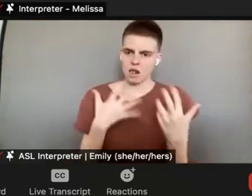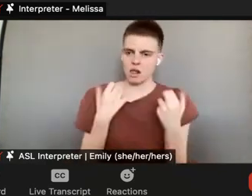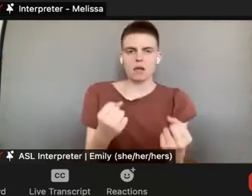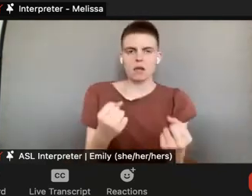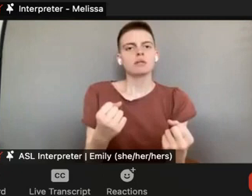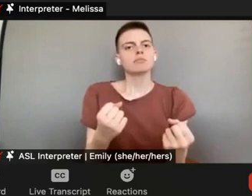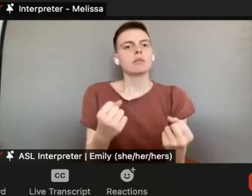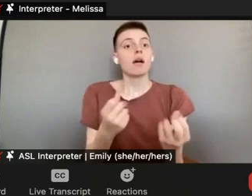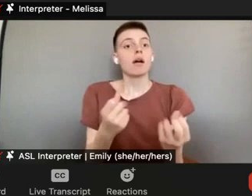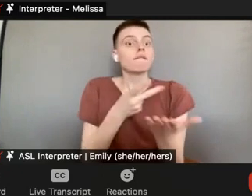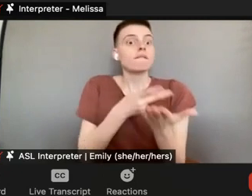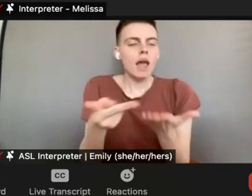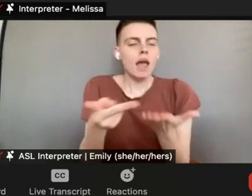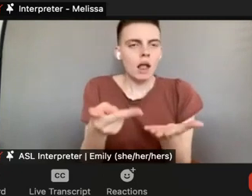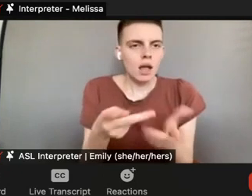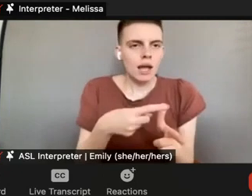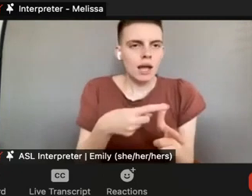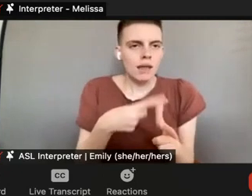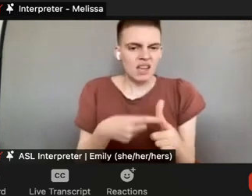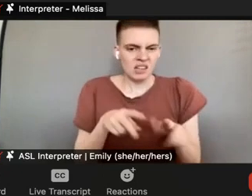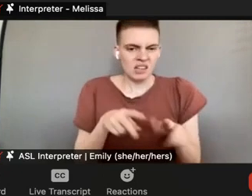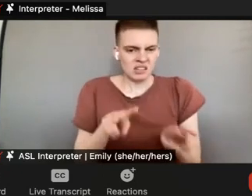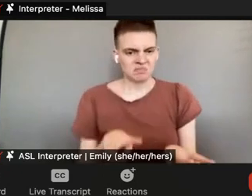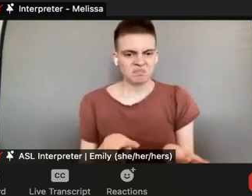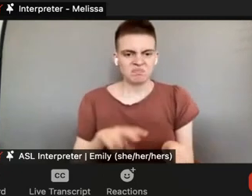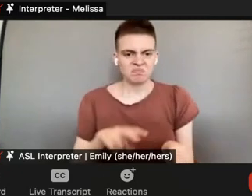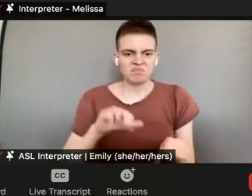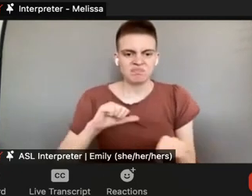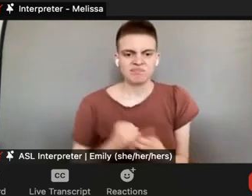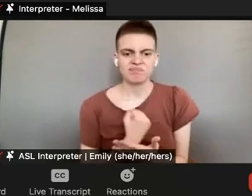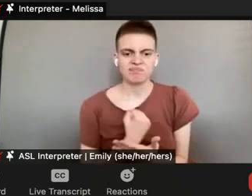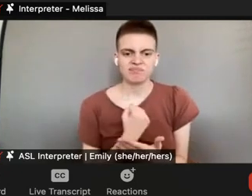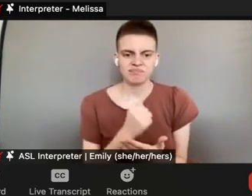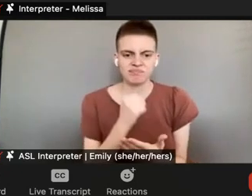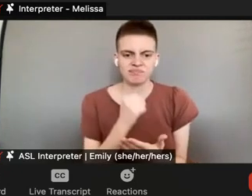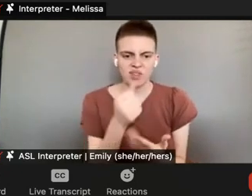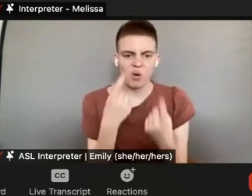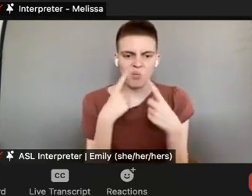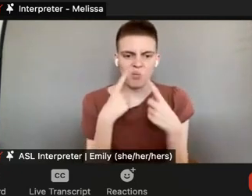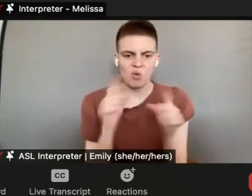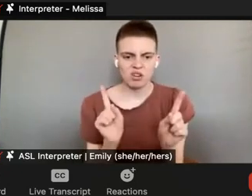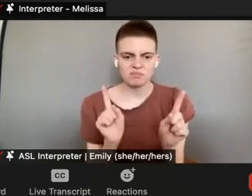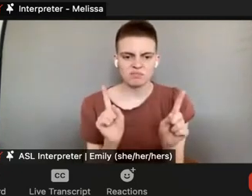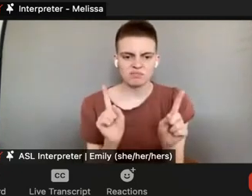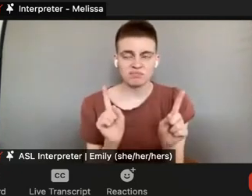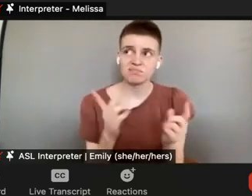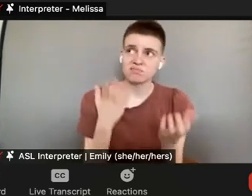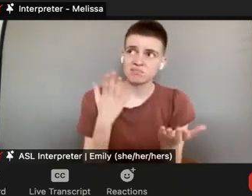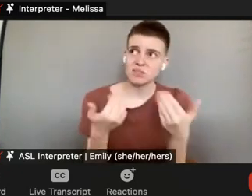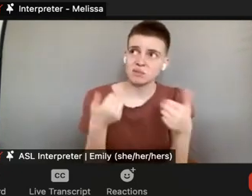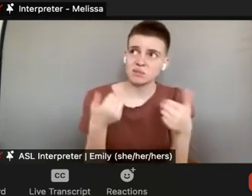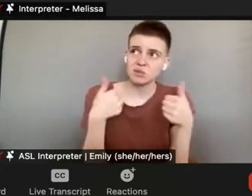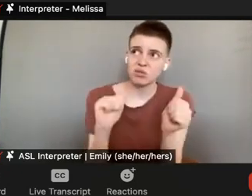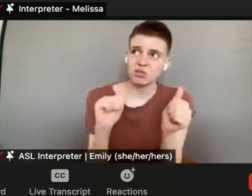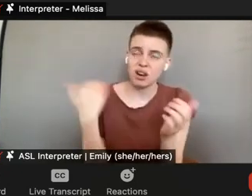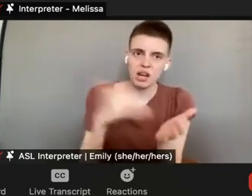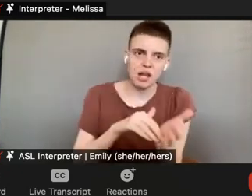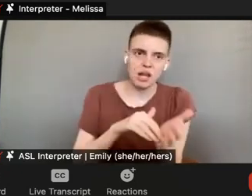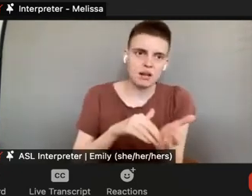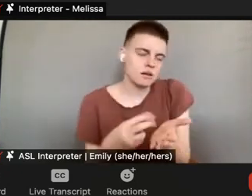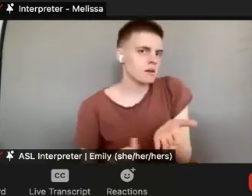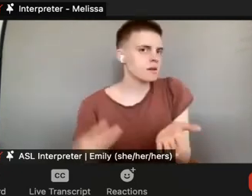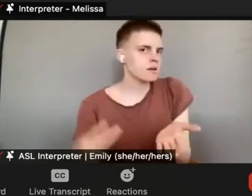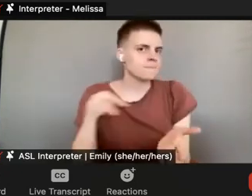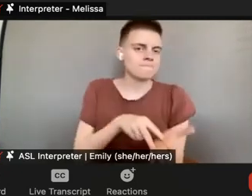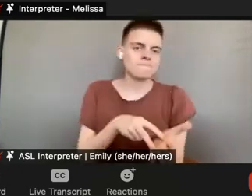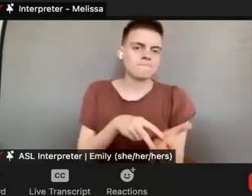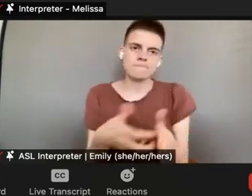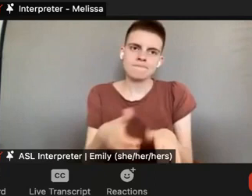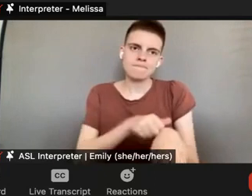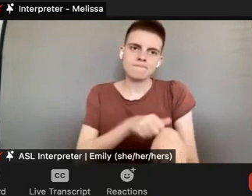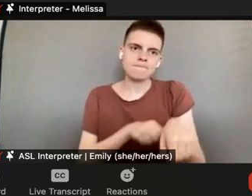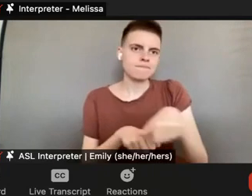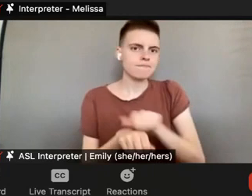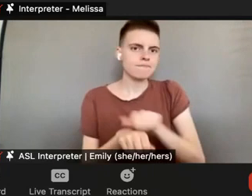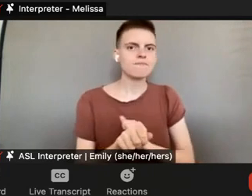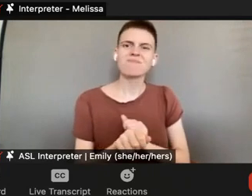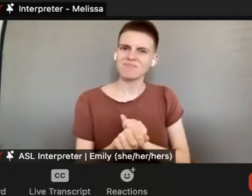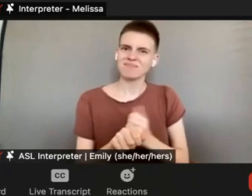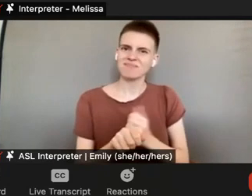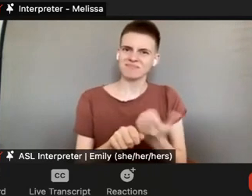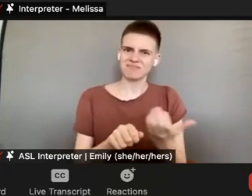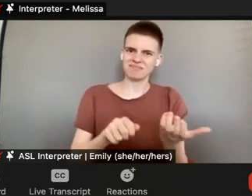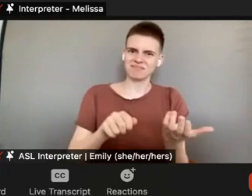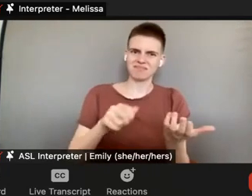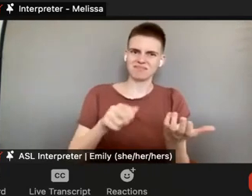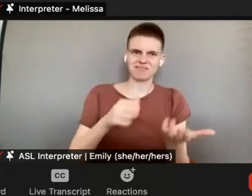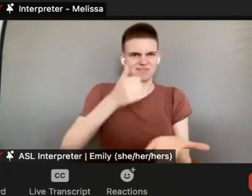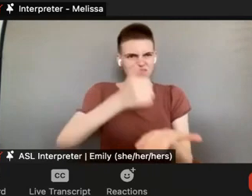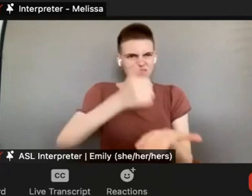about saying, whoops, that didn't work out. Should we try again? That really helps the child know that it's